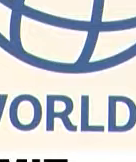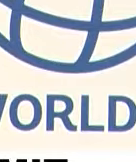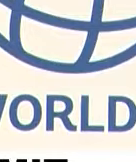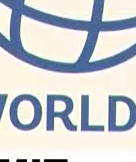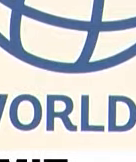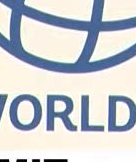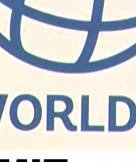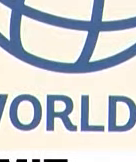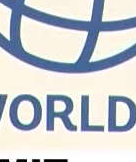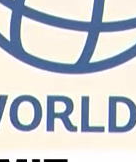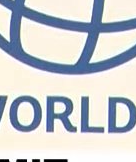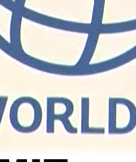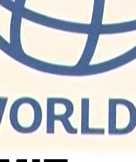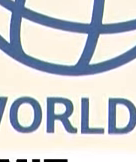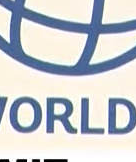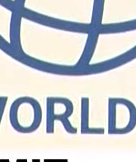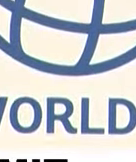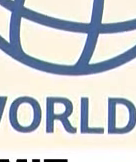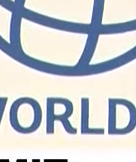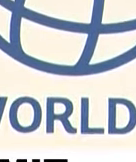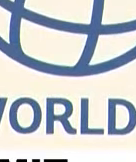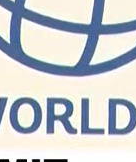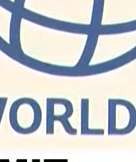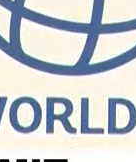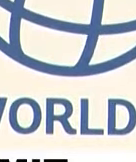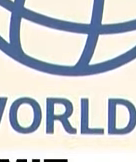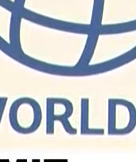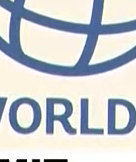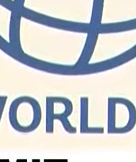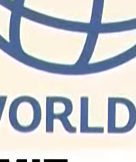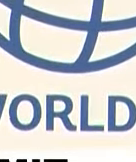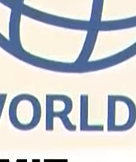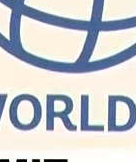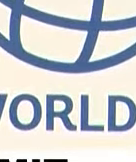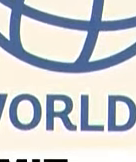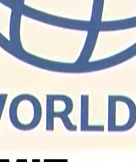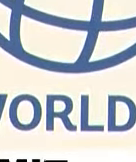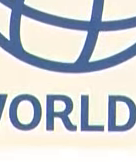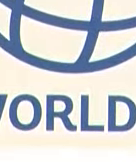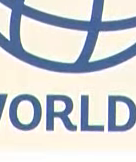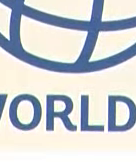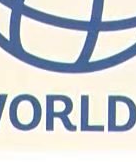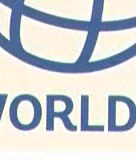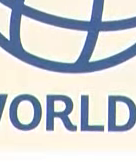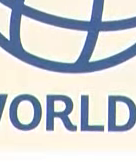of solidarity and shared responsibility, and to unlock the full potential of the